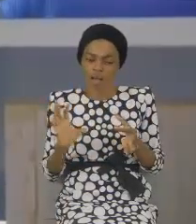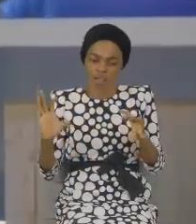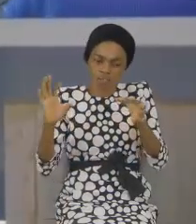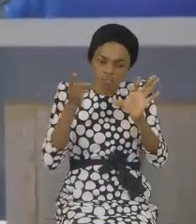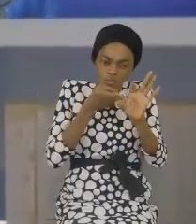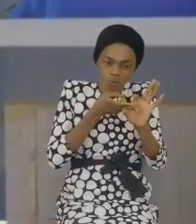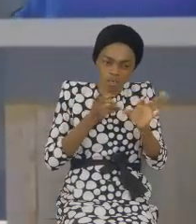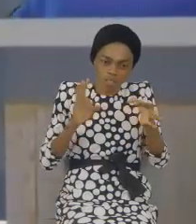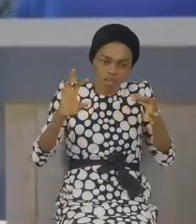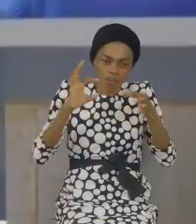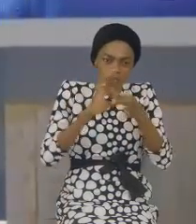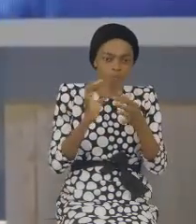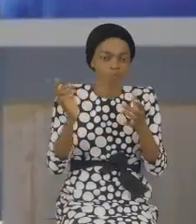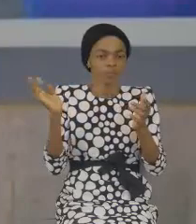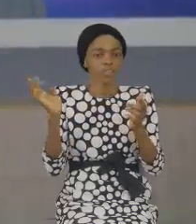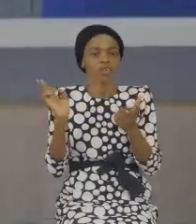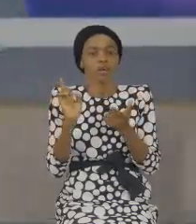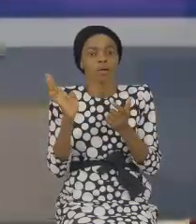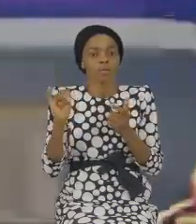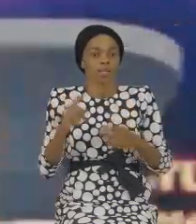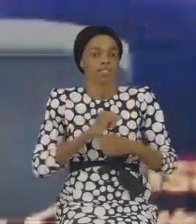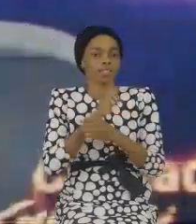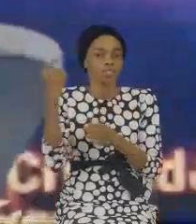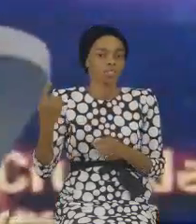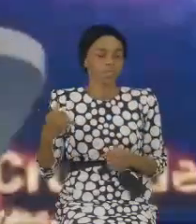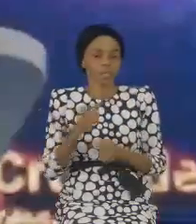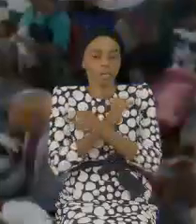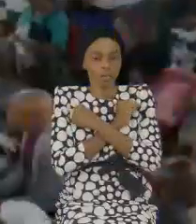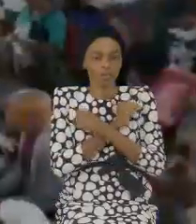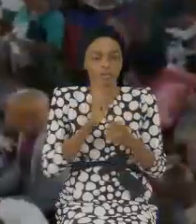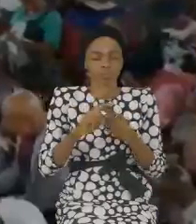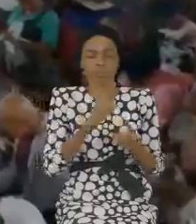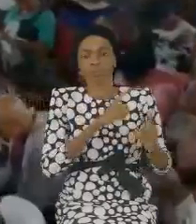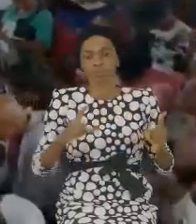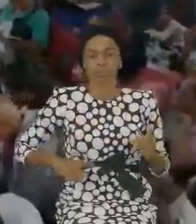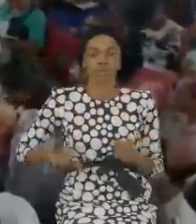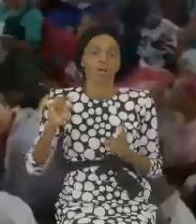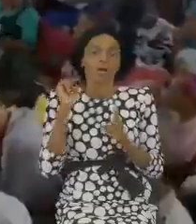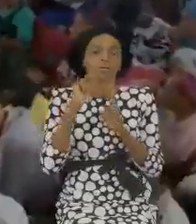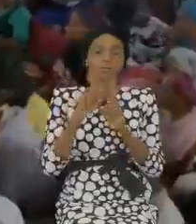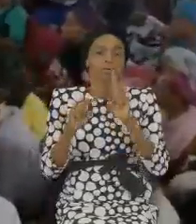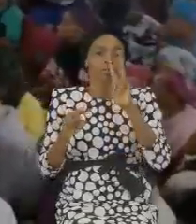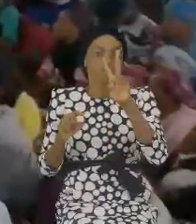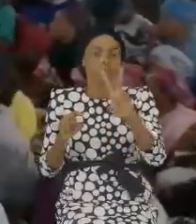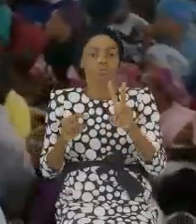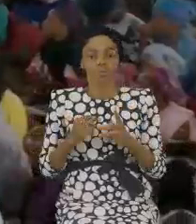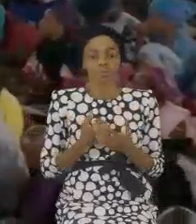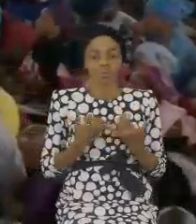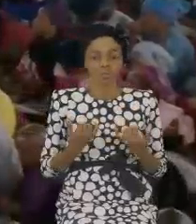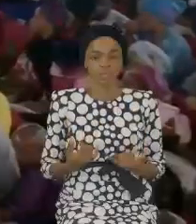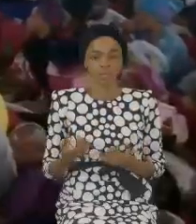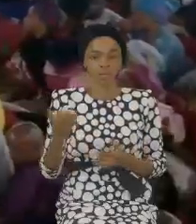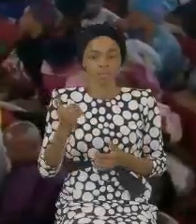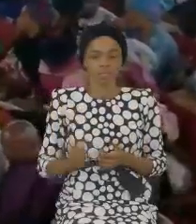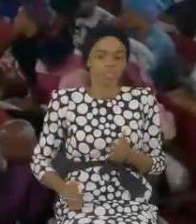love, eternal love, unto the Lord. We're coming to point number two here. Point number two, the